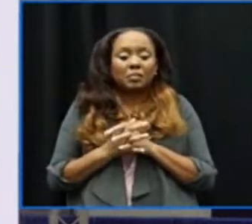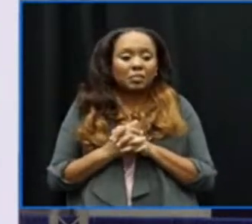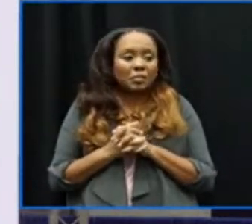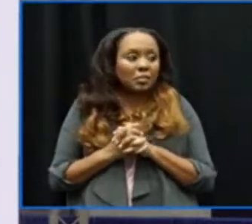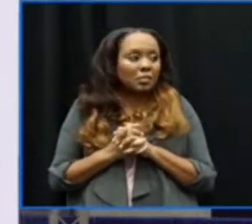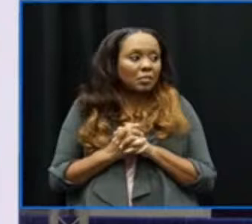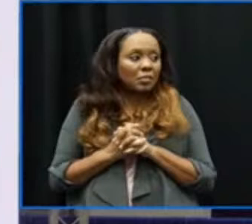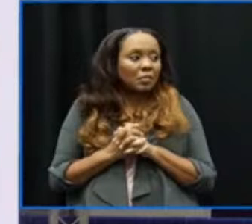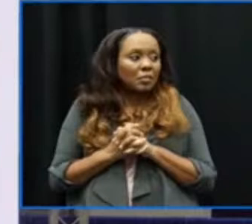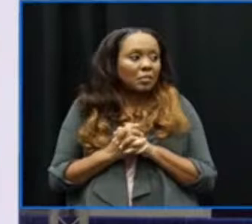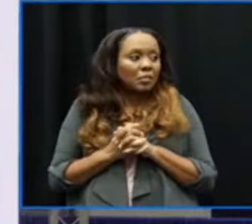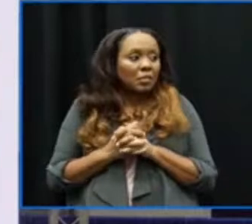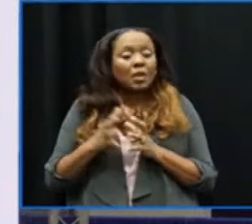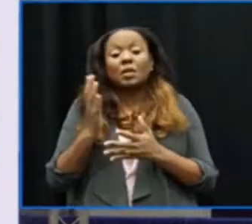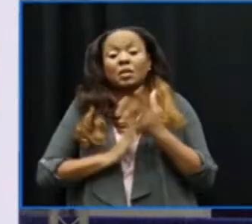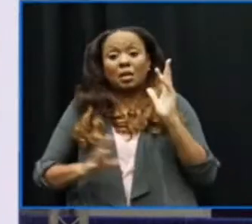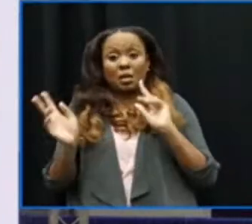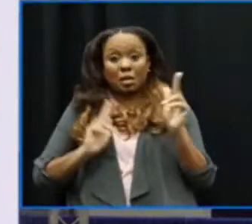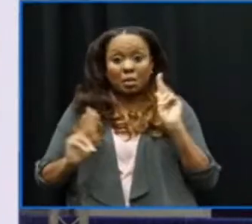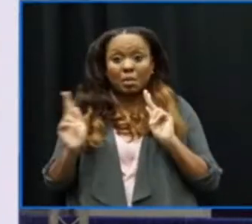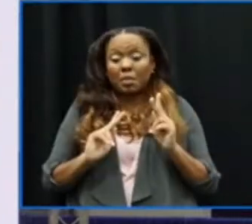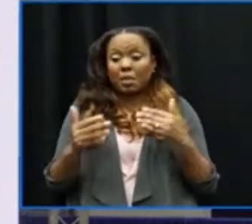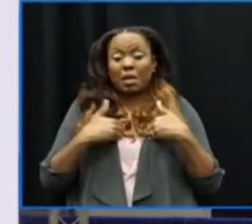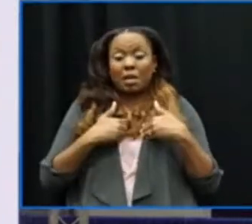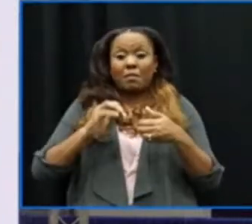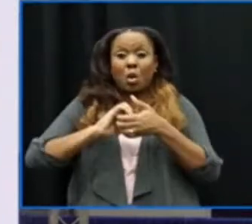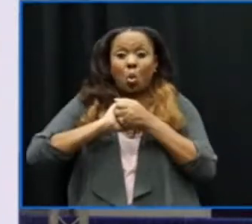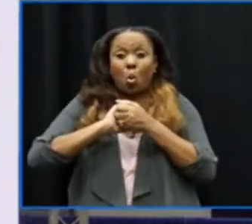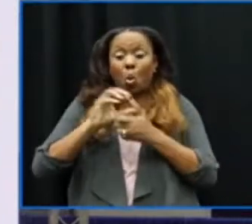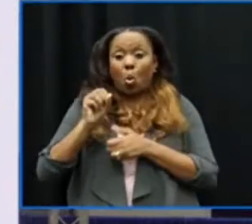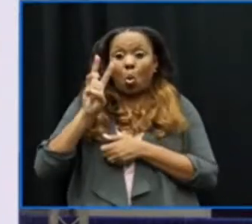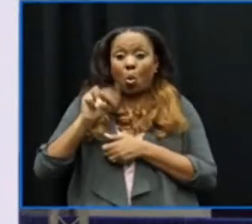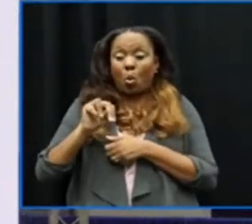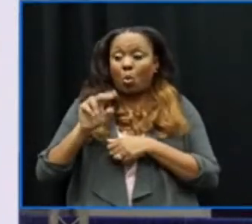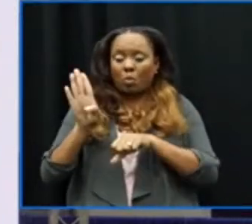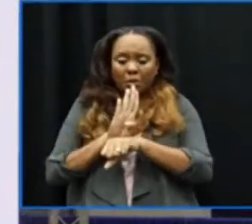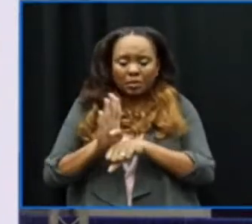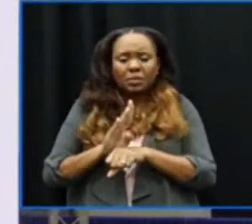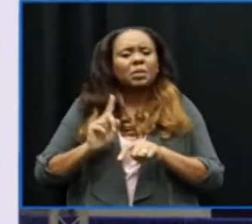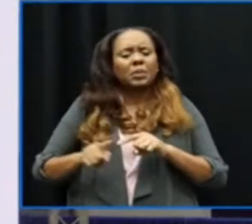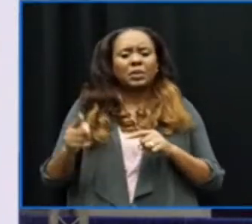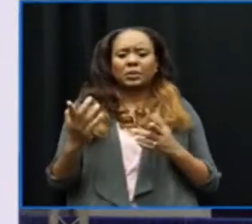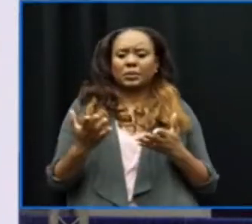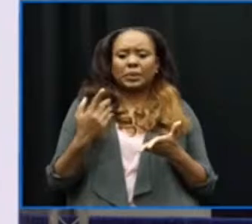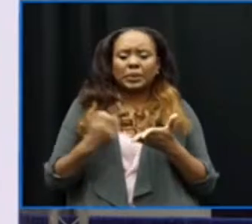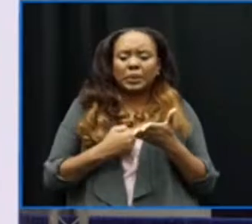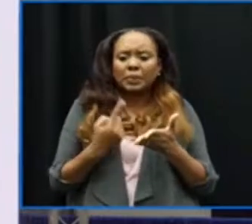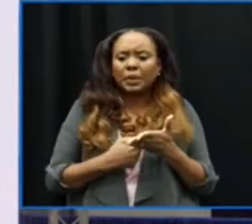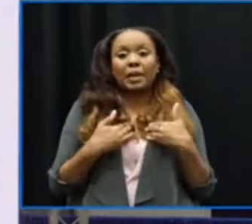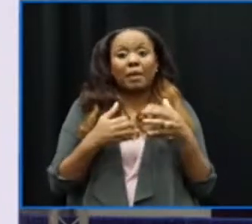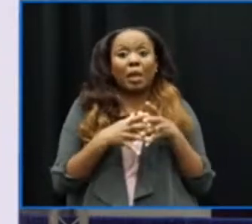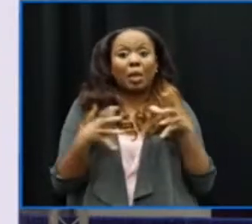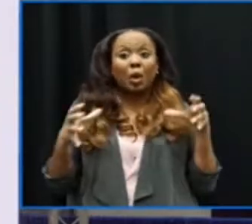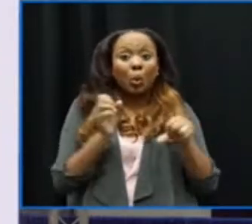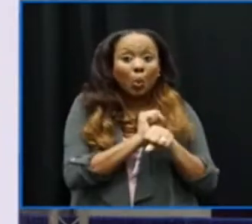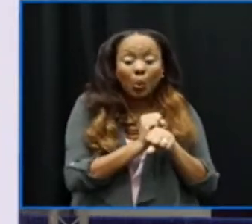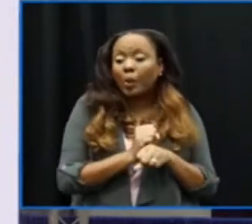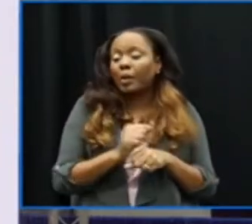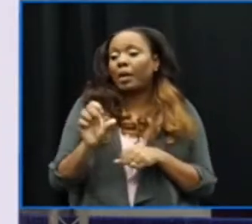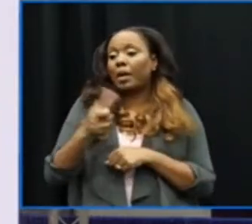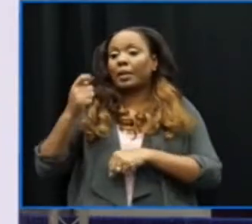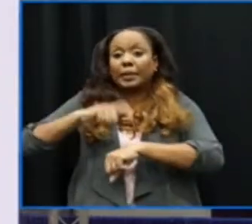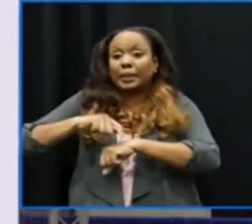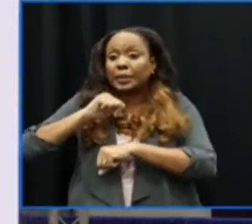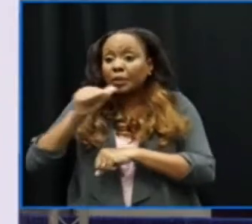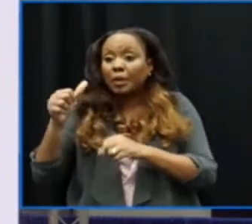months they have plenty, and some months they have none. And so we need to find a way to meet them where they are and to have them